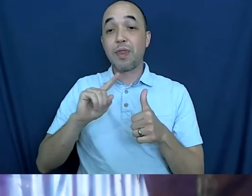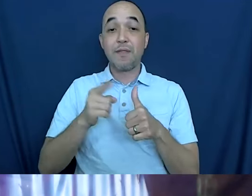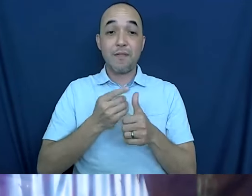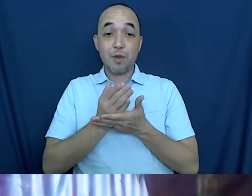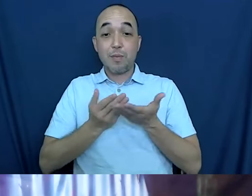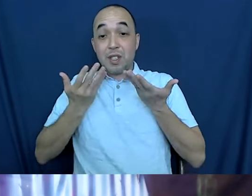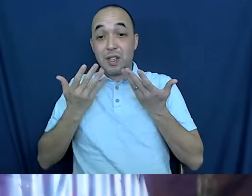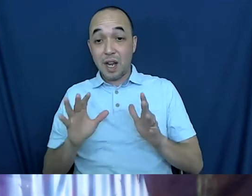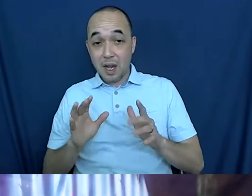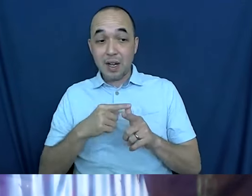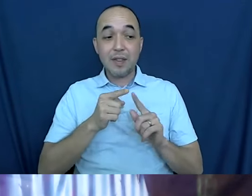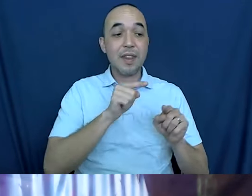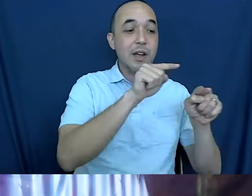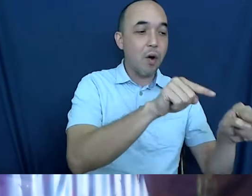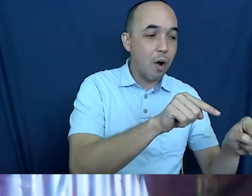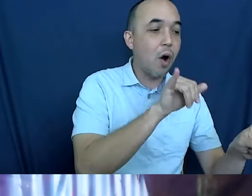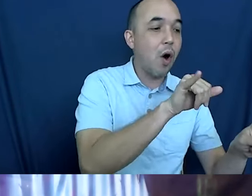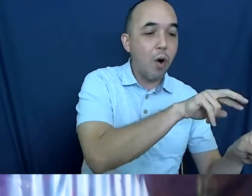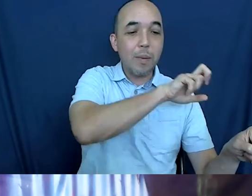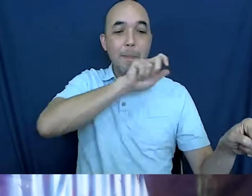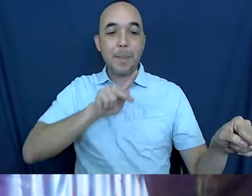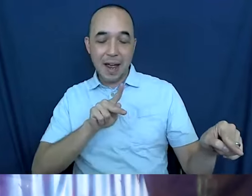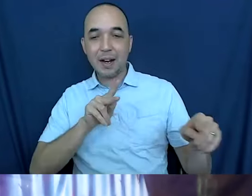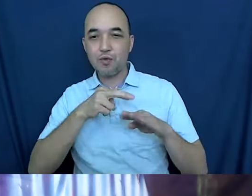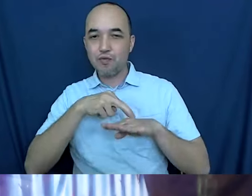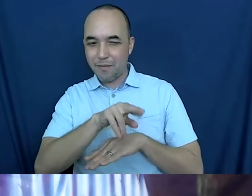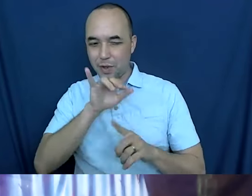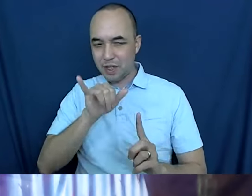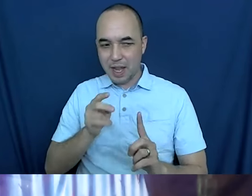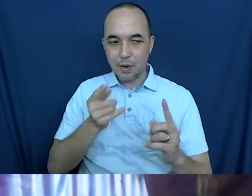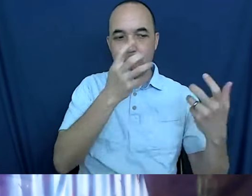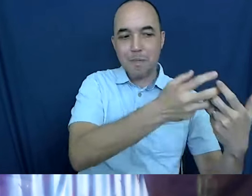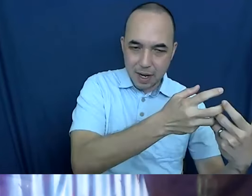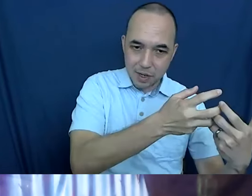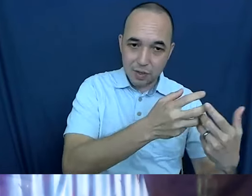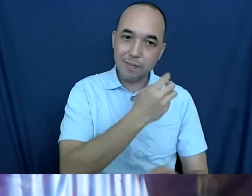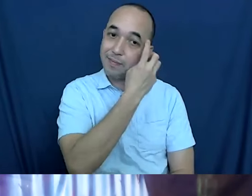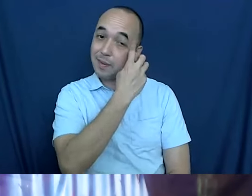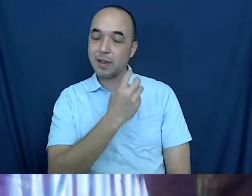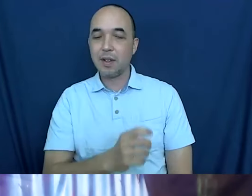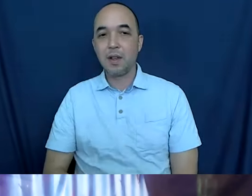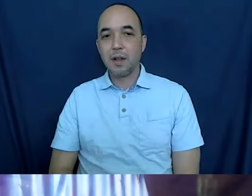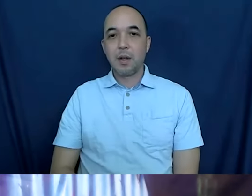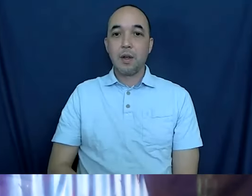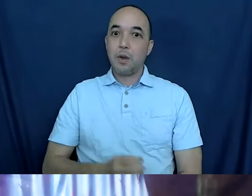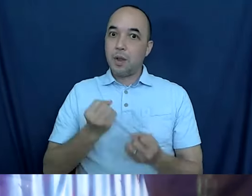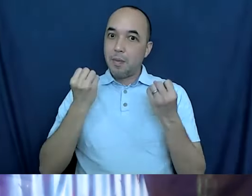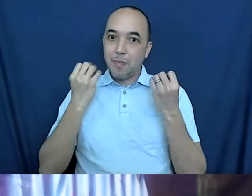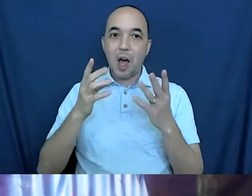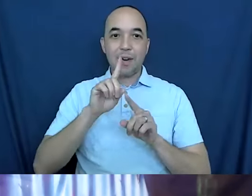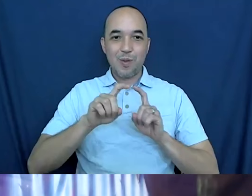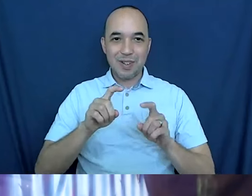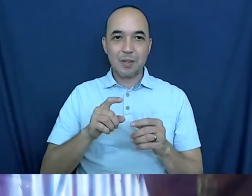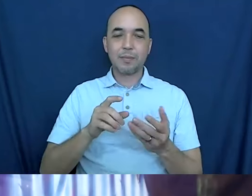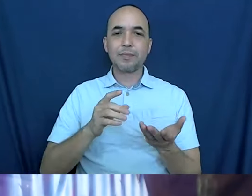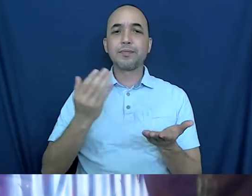Awesome. Love it. I mean, there's a lot of questions here and I know we're running out of time. I know there's one thing too, within that sort of